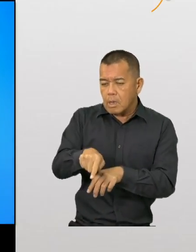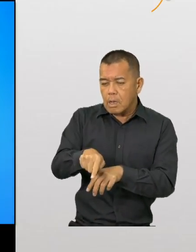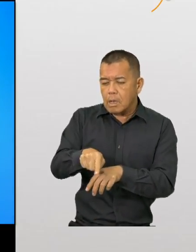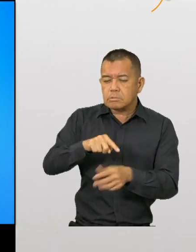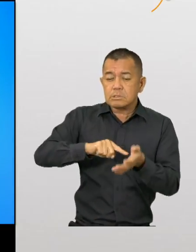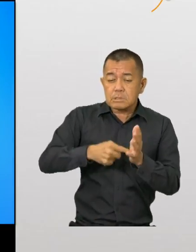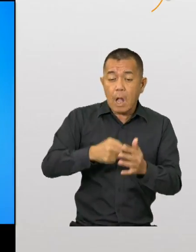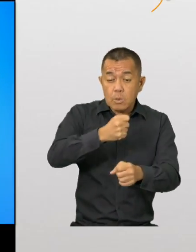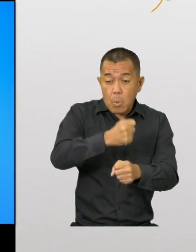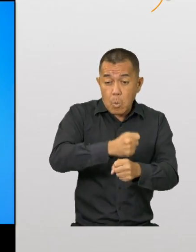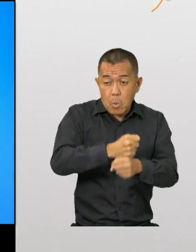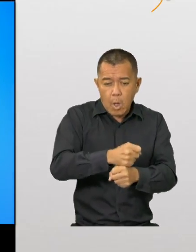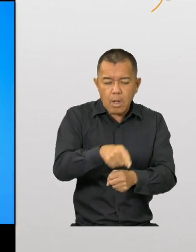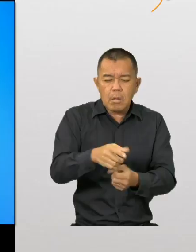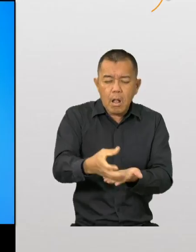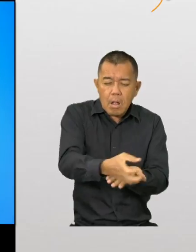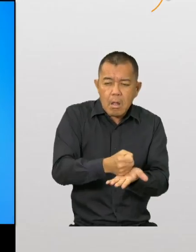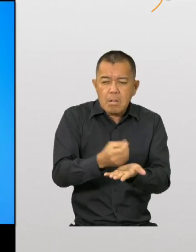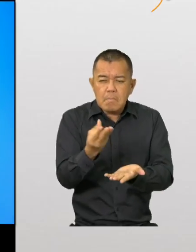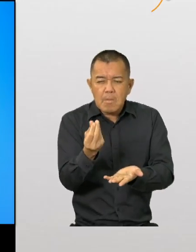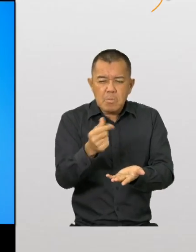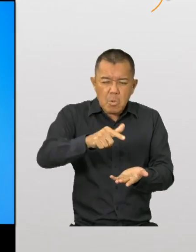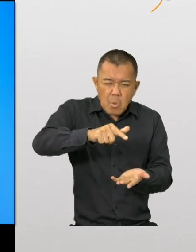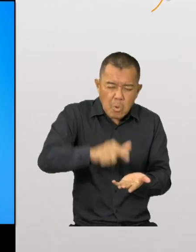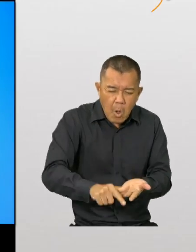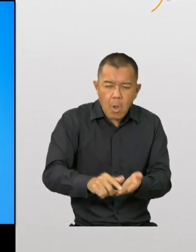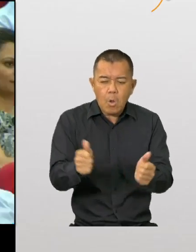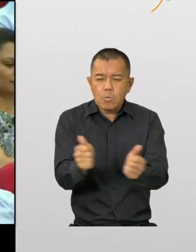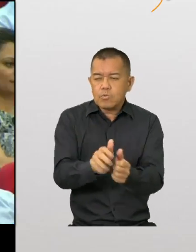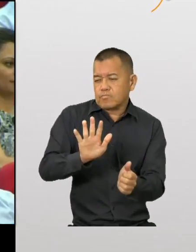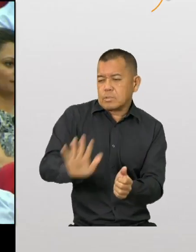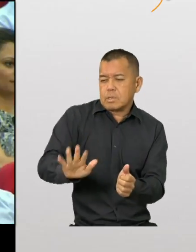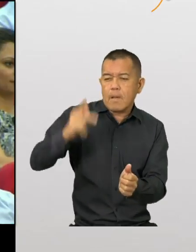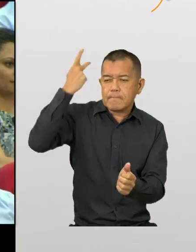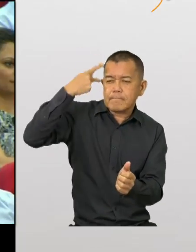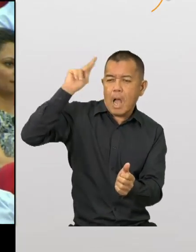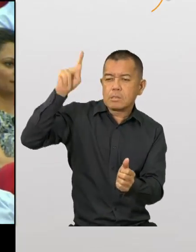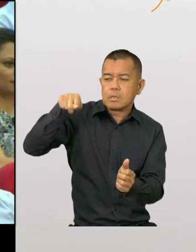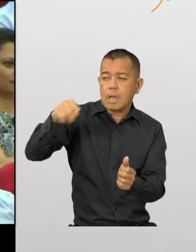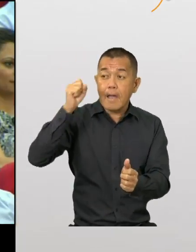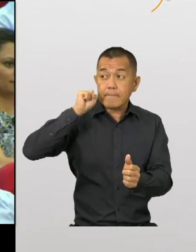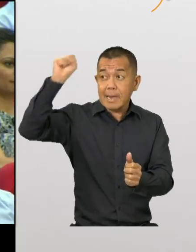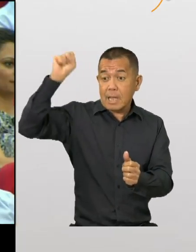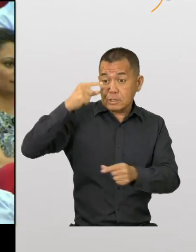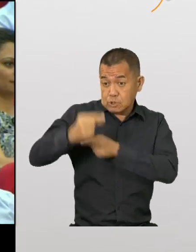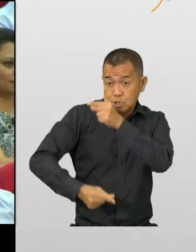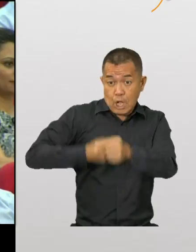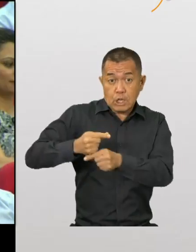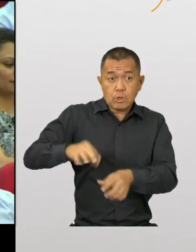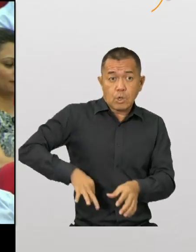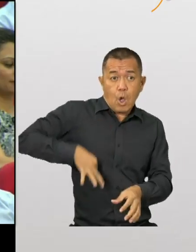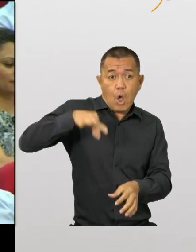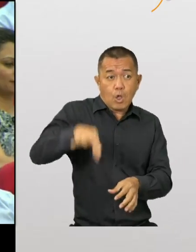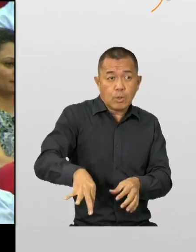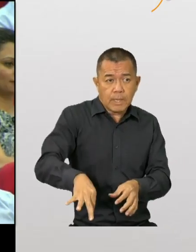Together with the pioneer generation, the Merdeka generation contributed to building Singapore, to making Merdeka